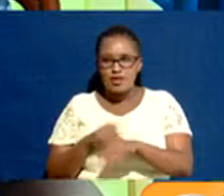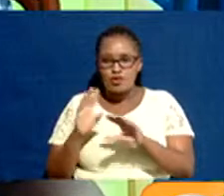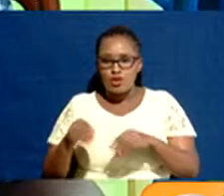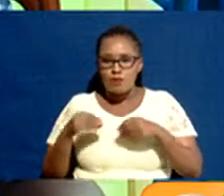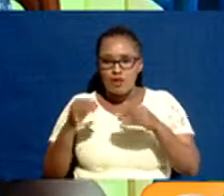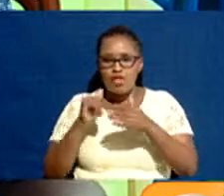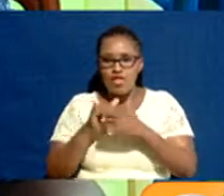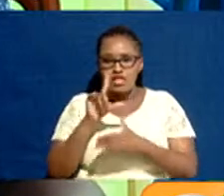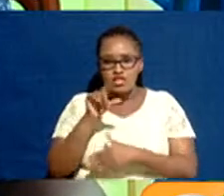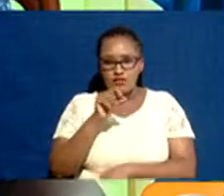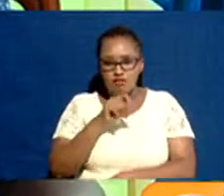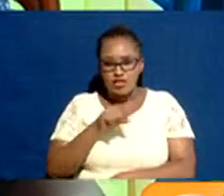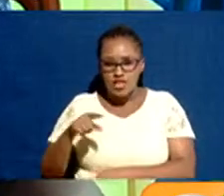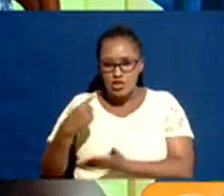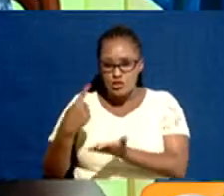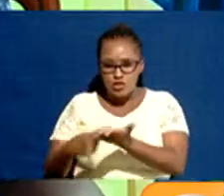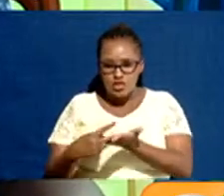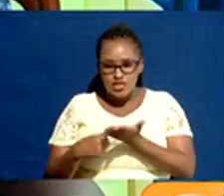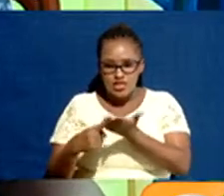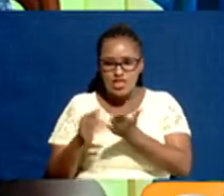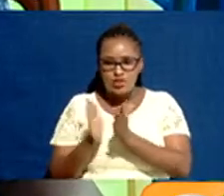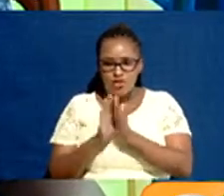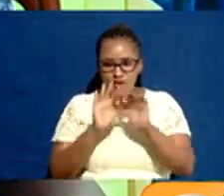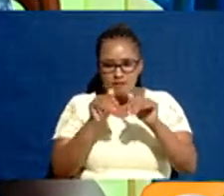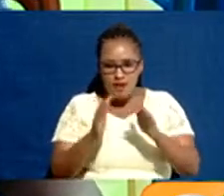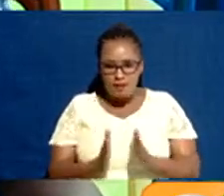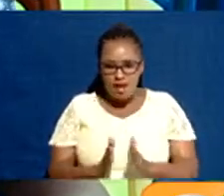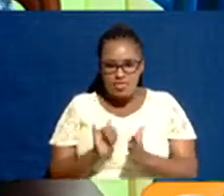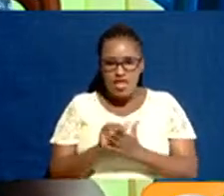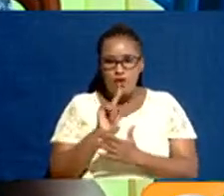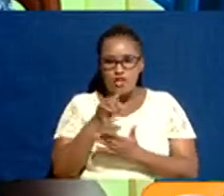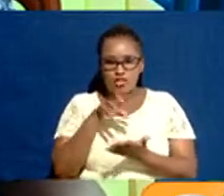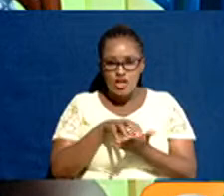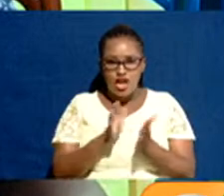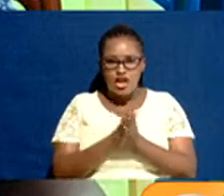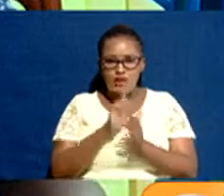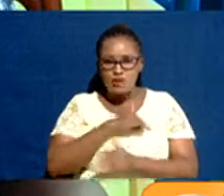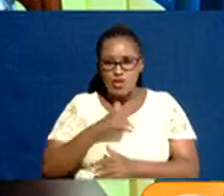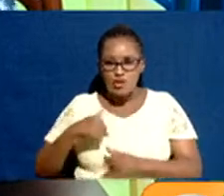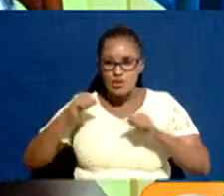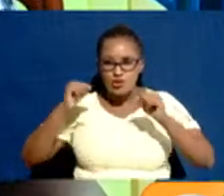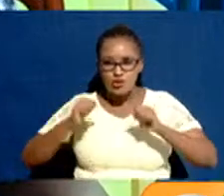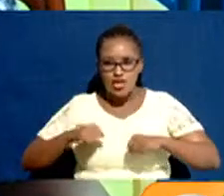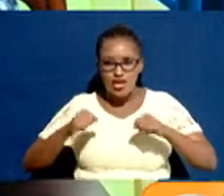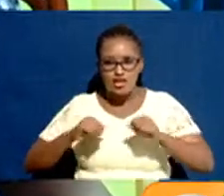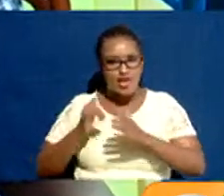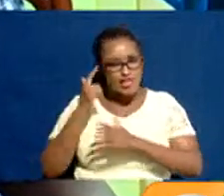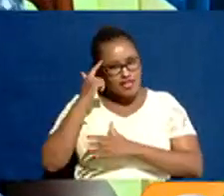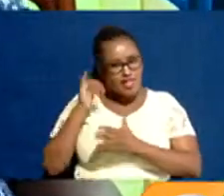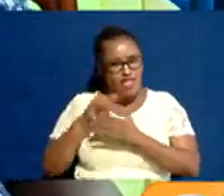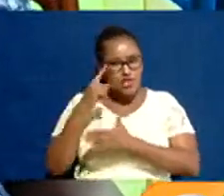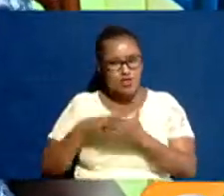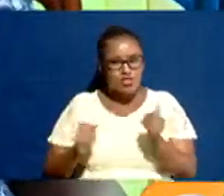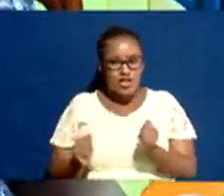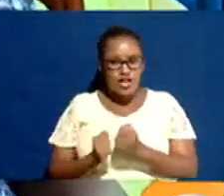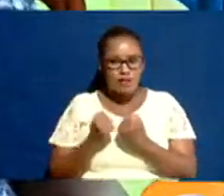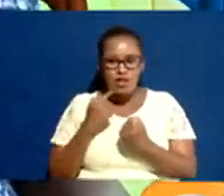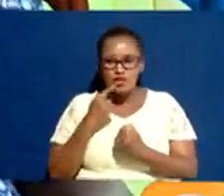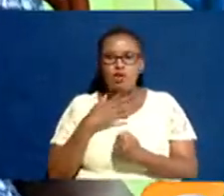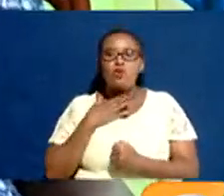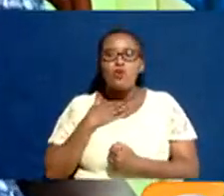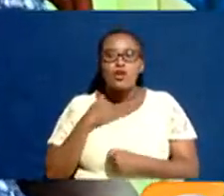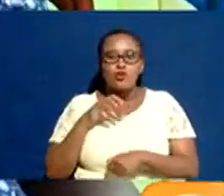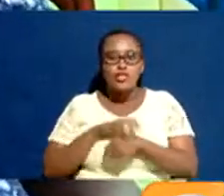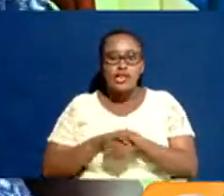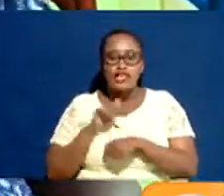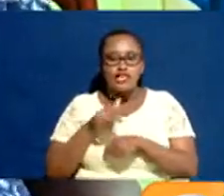matter came, and we discussed with our governor there, Kotimoja, and we agreed. And I think that is going on. So I want also to take this